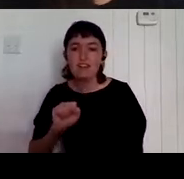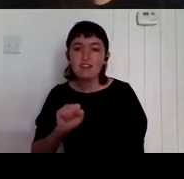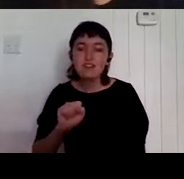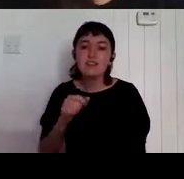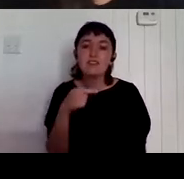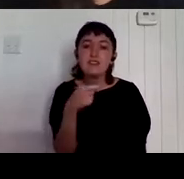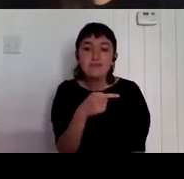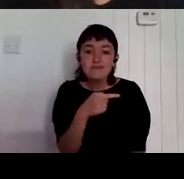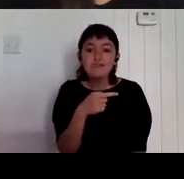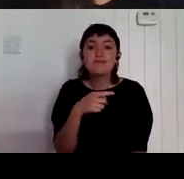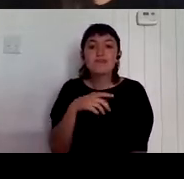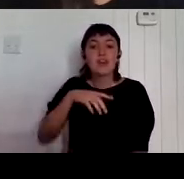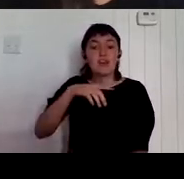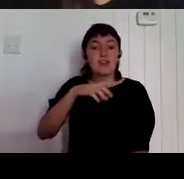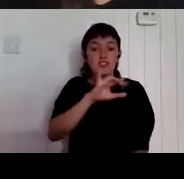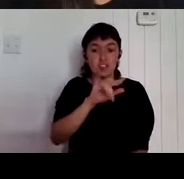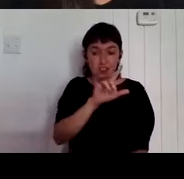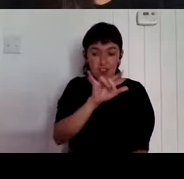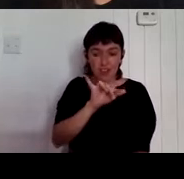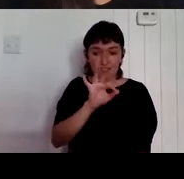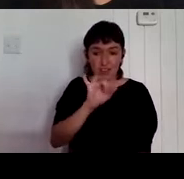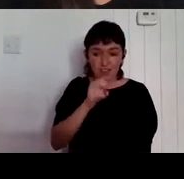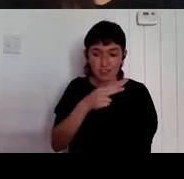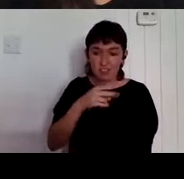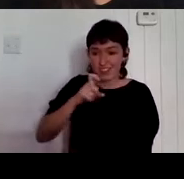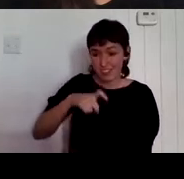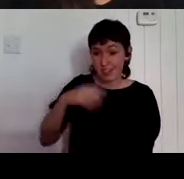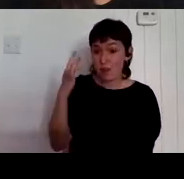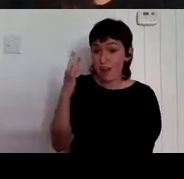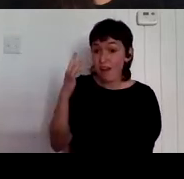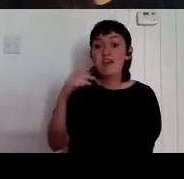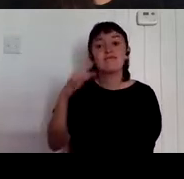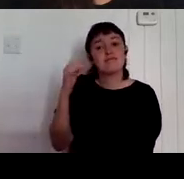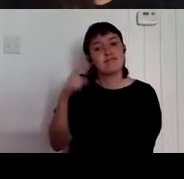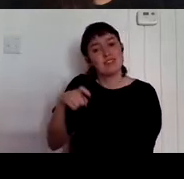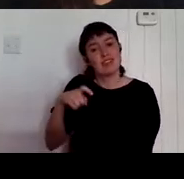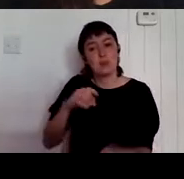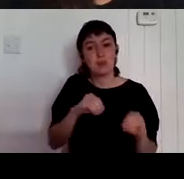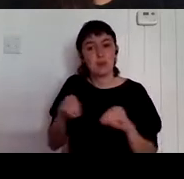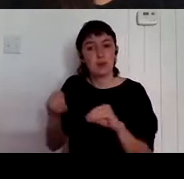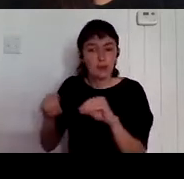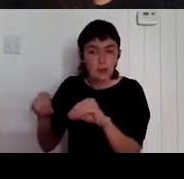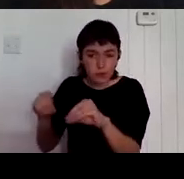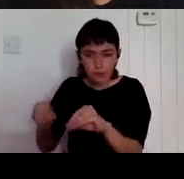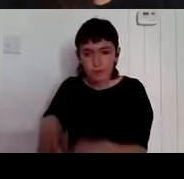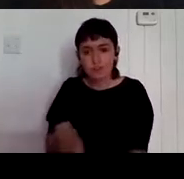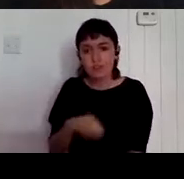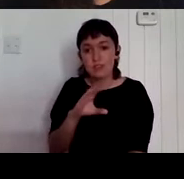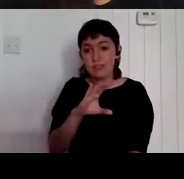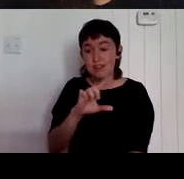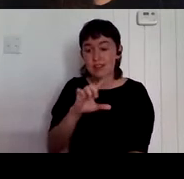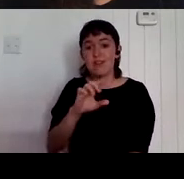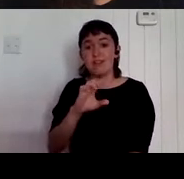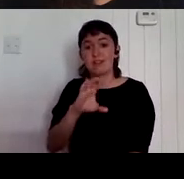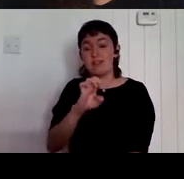there's a need for it. So the jellyfish needs to move and these cells are specialized in